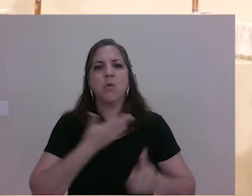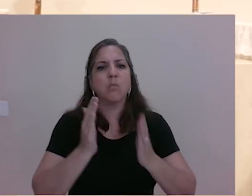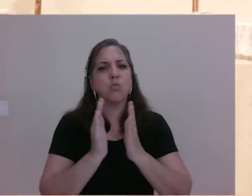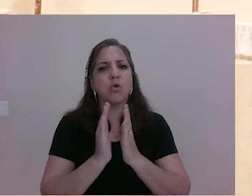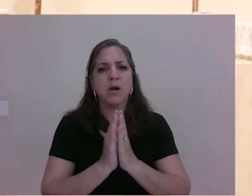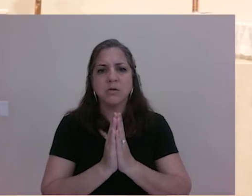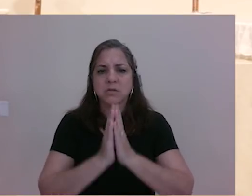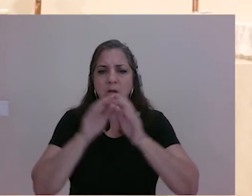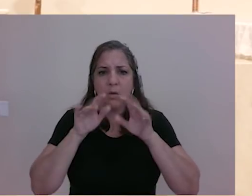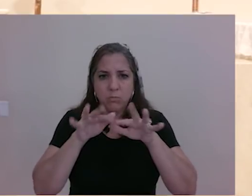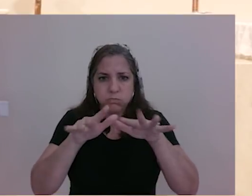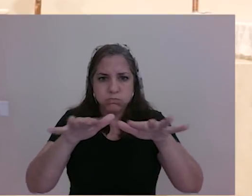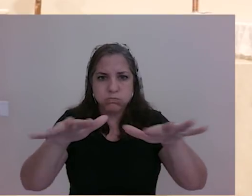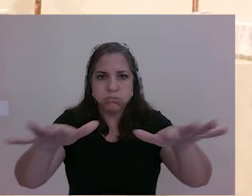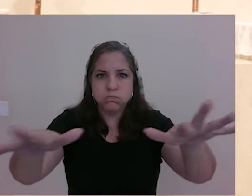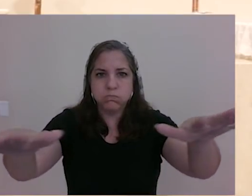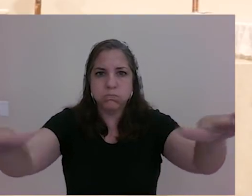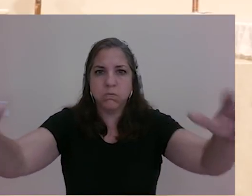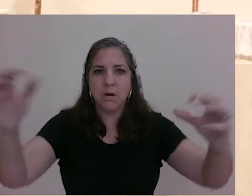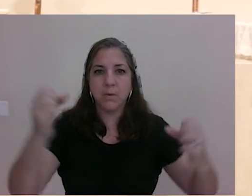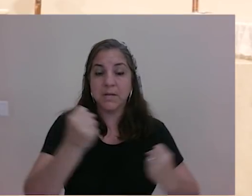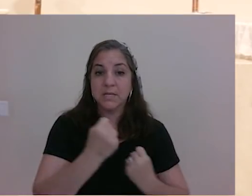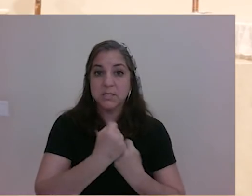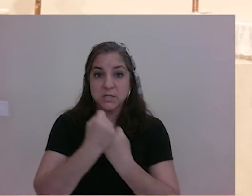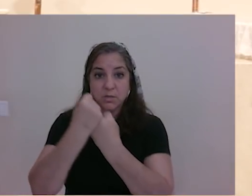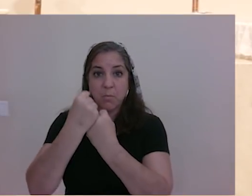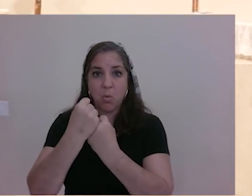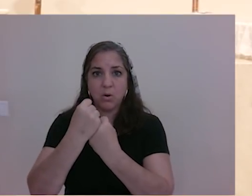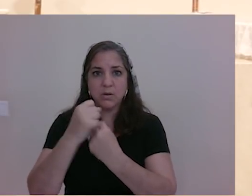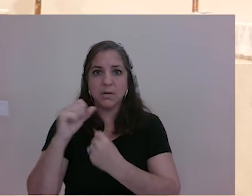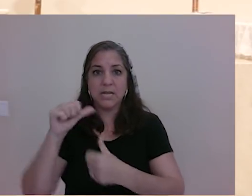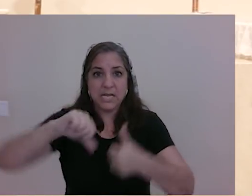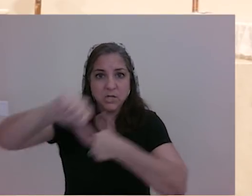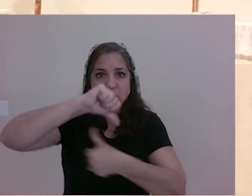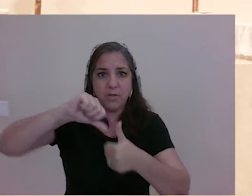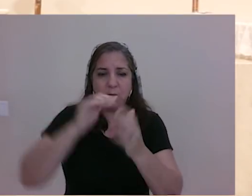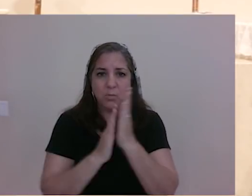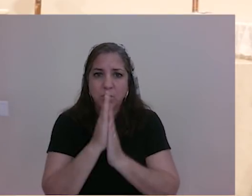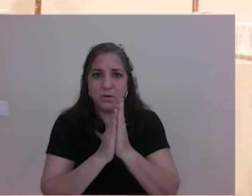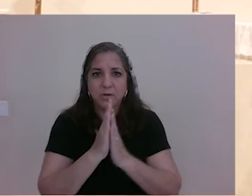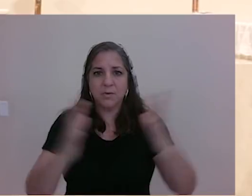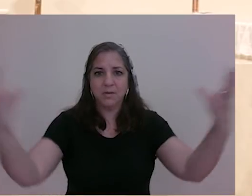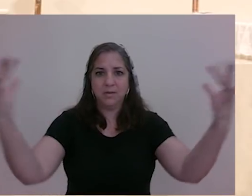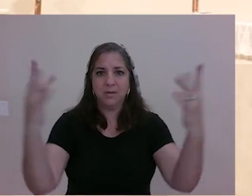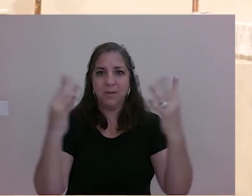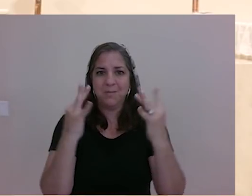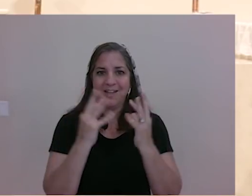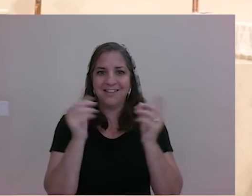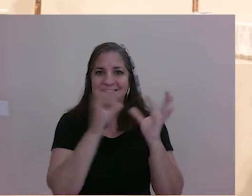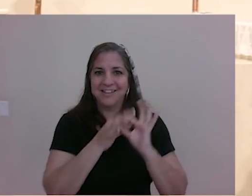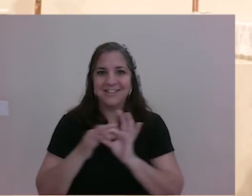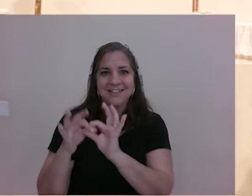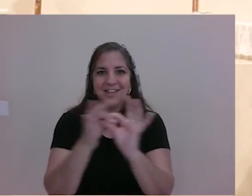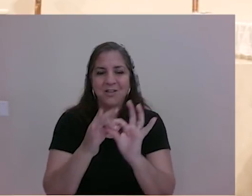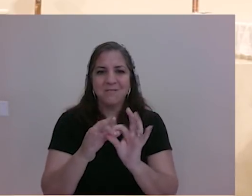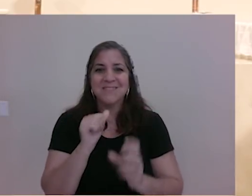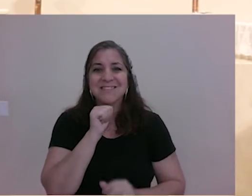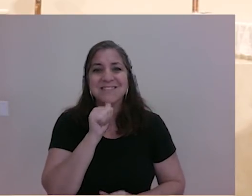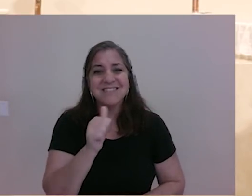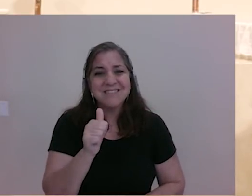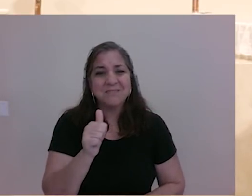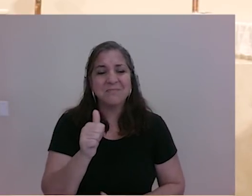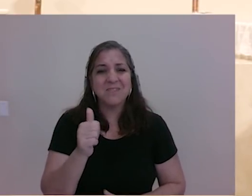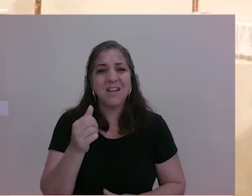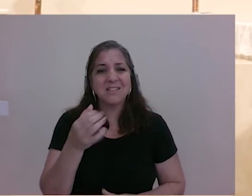all of you. May we continue to support one another as best we can, and we look forward to our reunion, if not soon, then